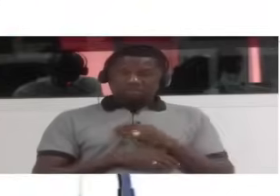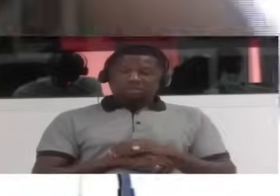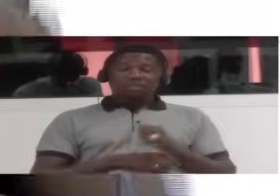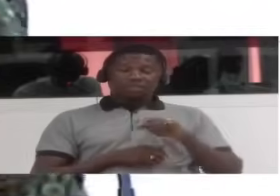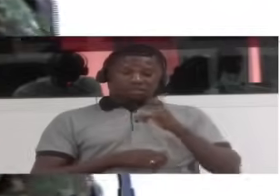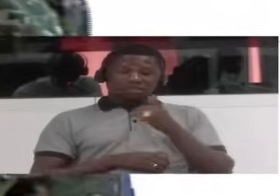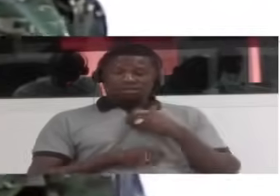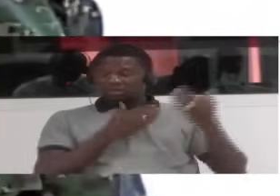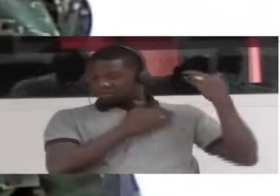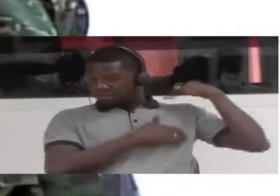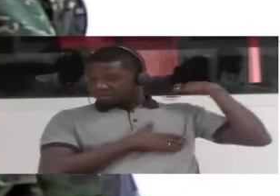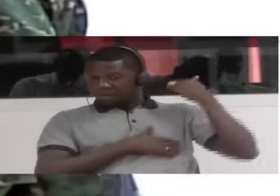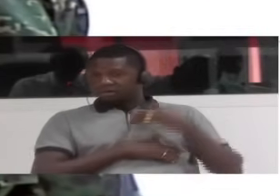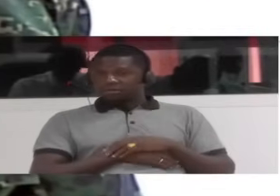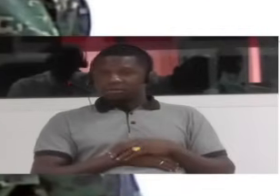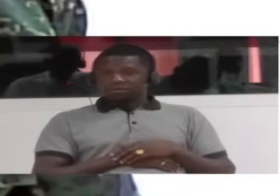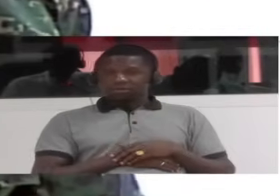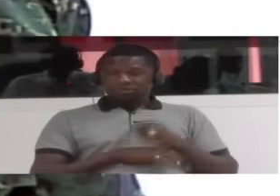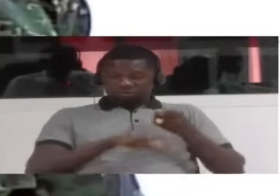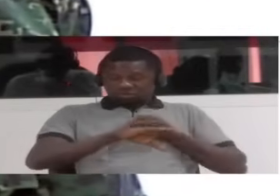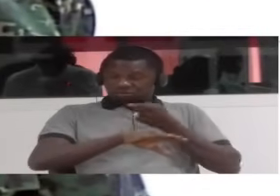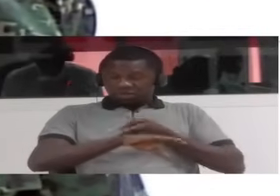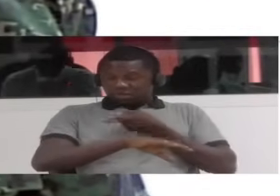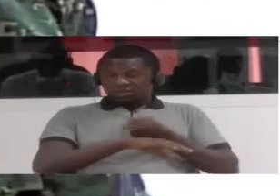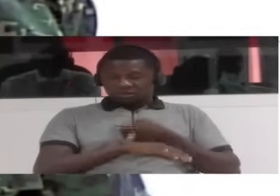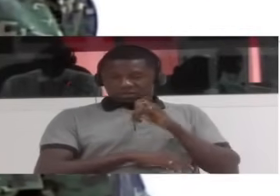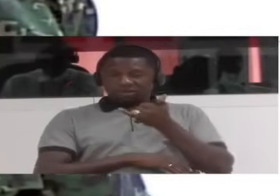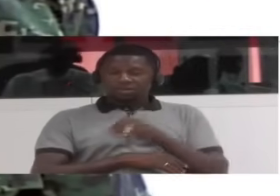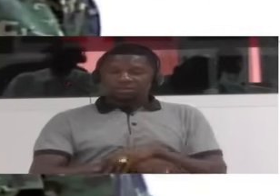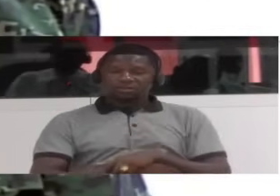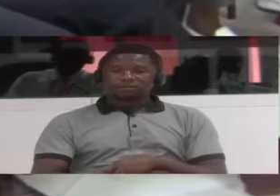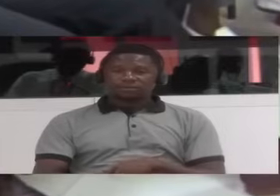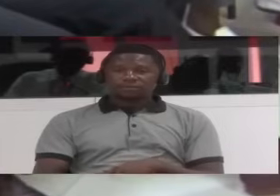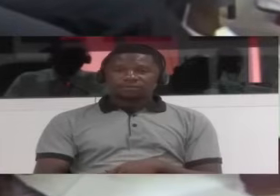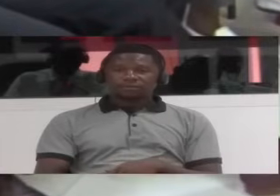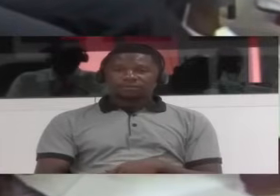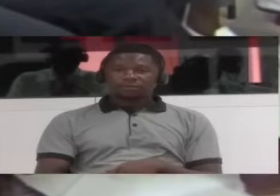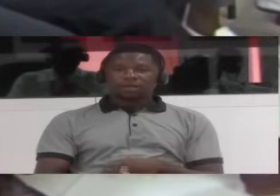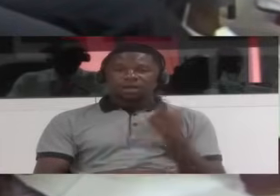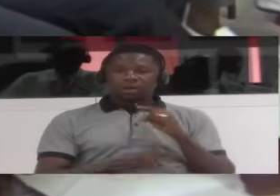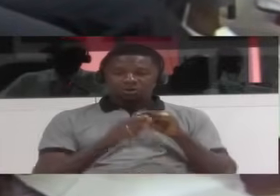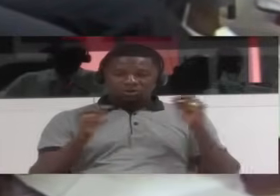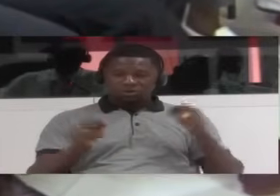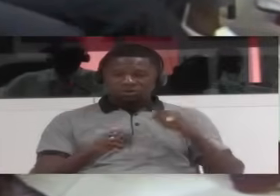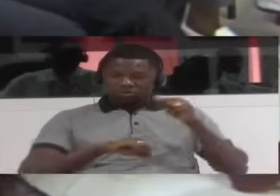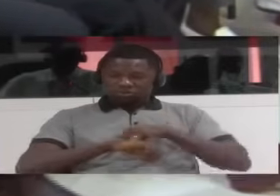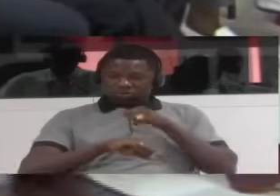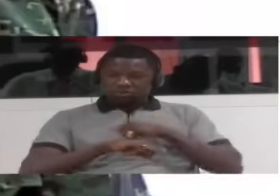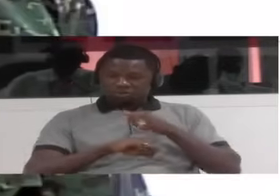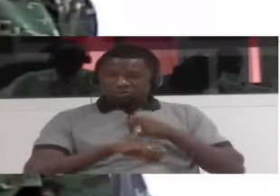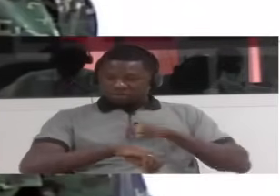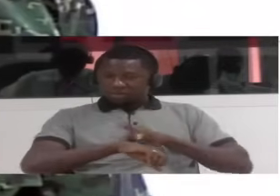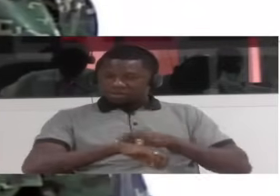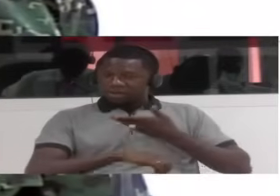Bruises? Bruises, yes. For how long was he tortured?